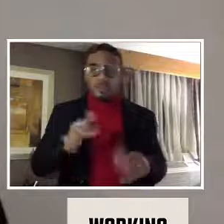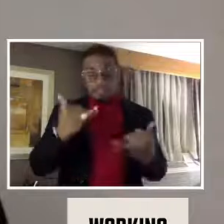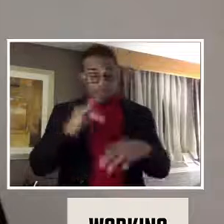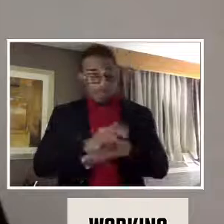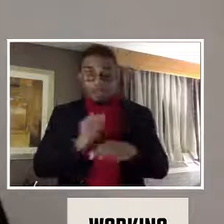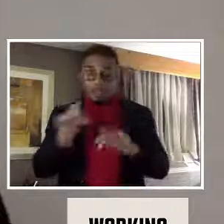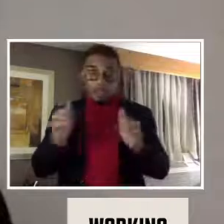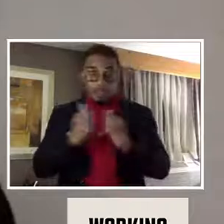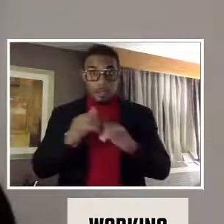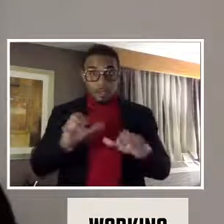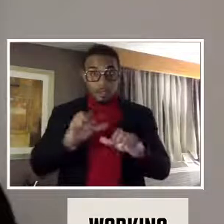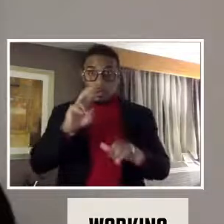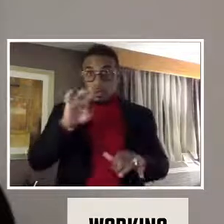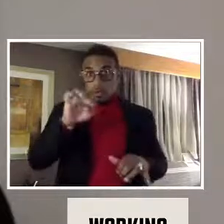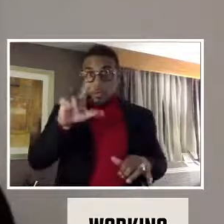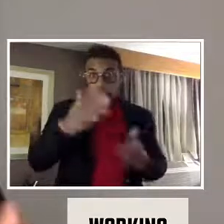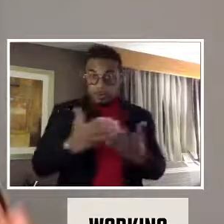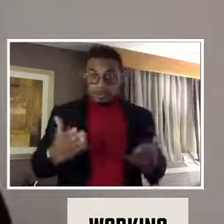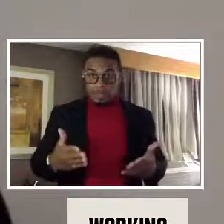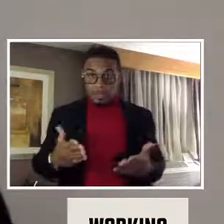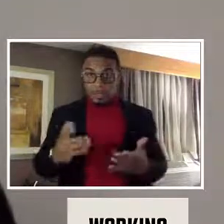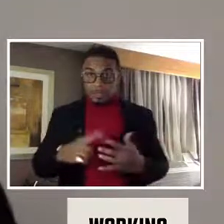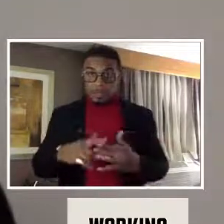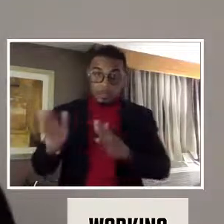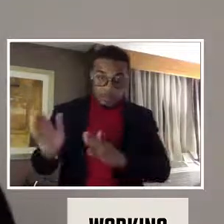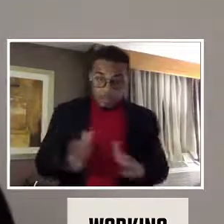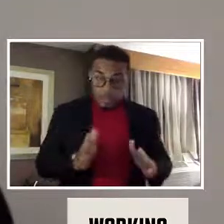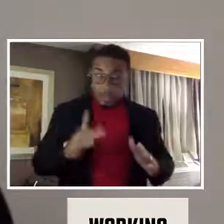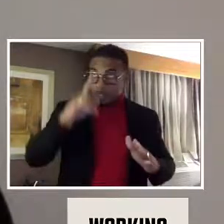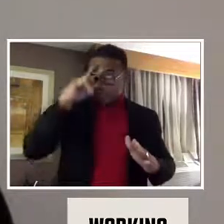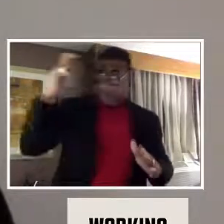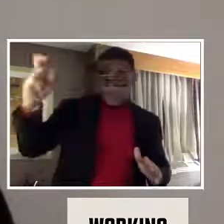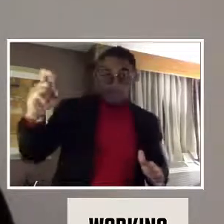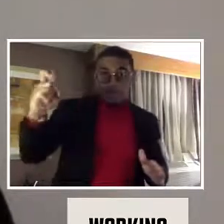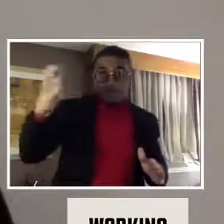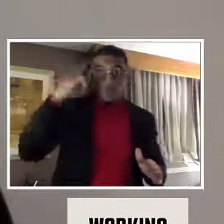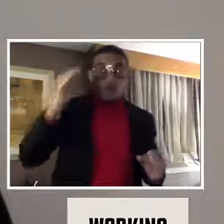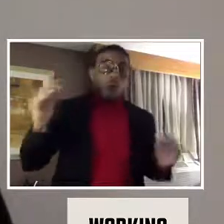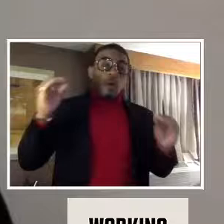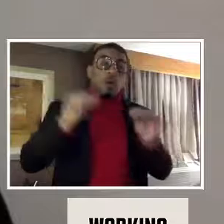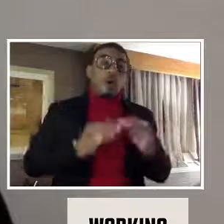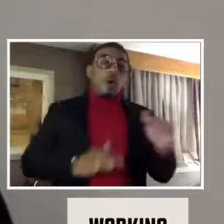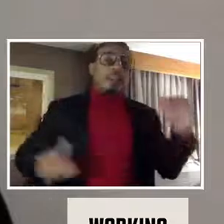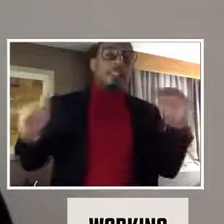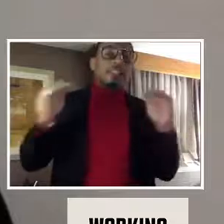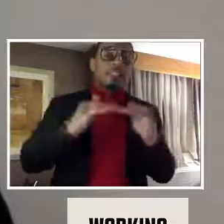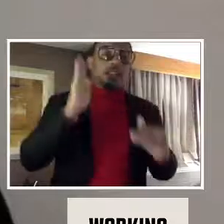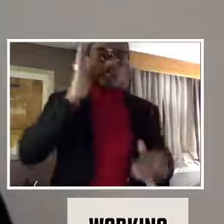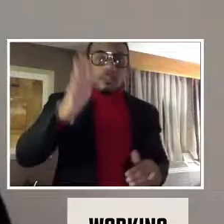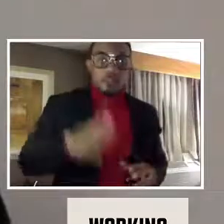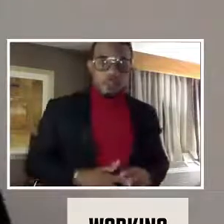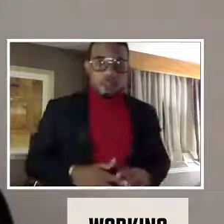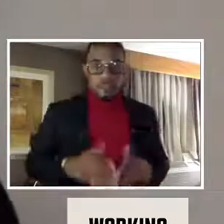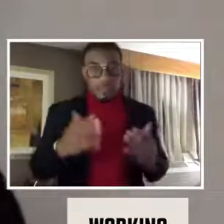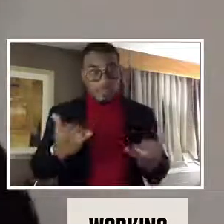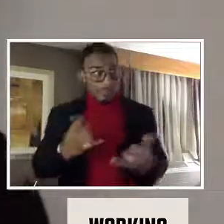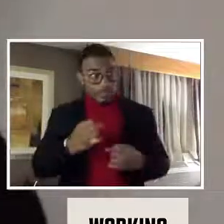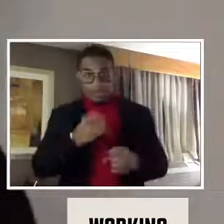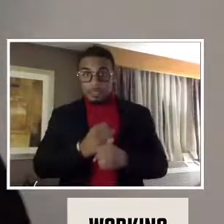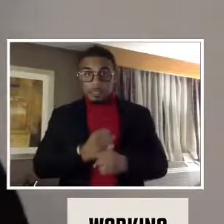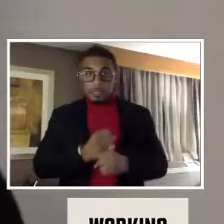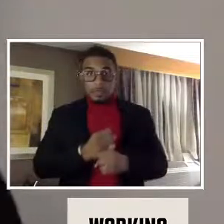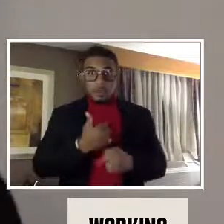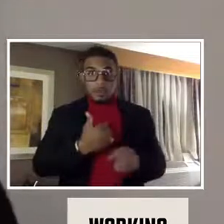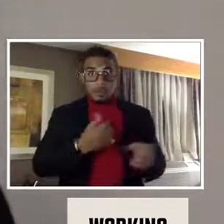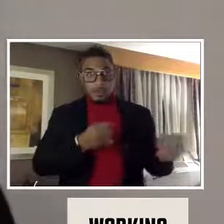tonight we're coming together to do a radical thing, to plan and to dream for a more just future. Now, this year,